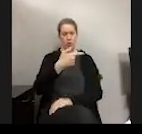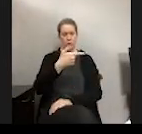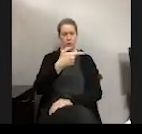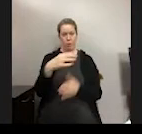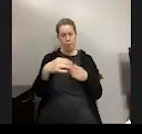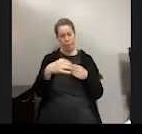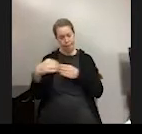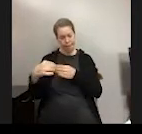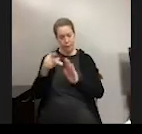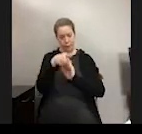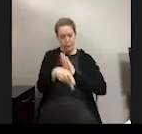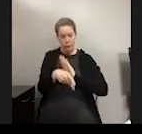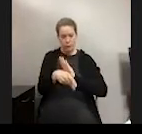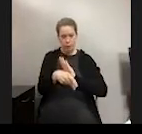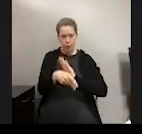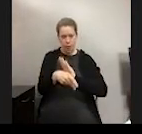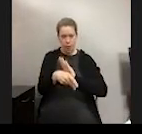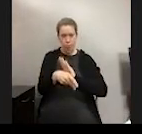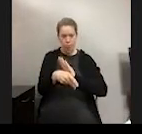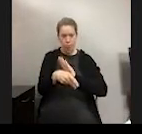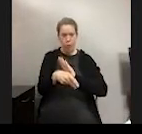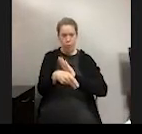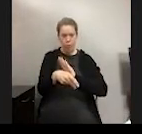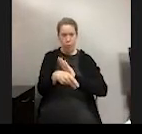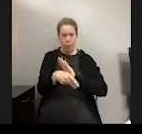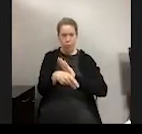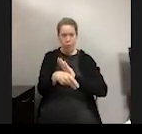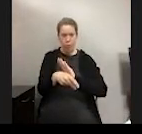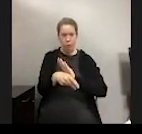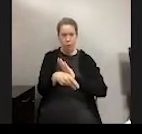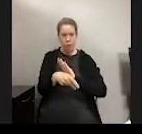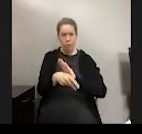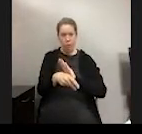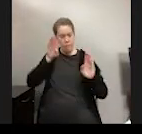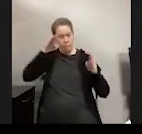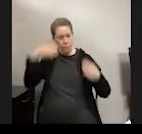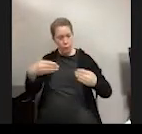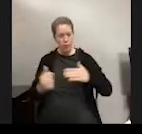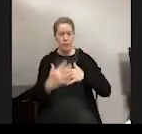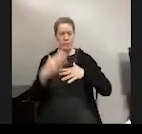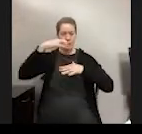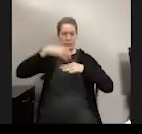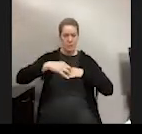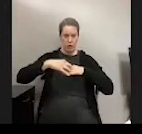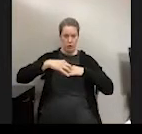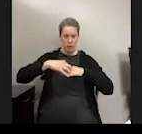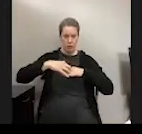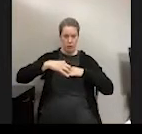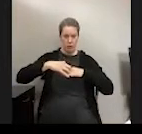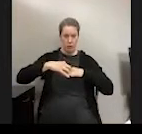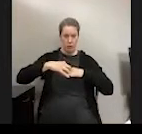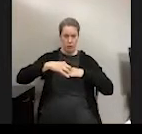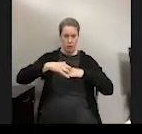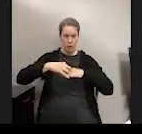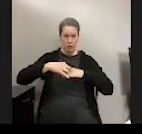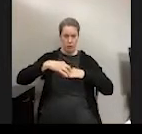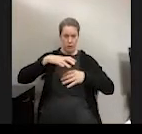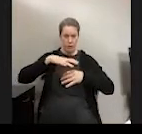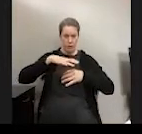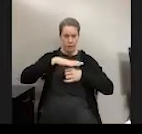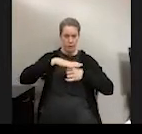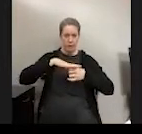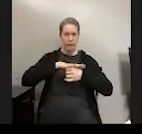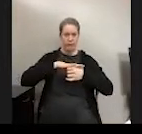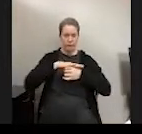Everything with the forefront, with a focus on indigenous placemaking, getting citywide outside the